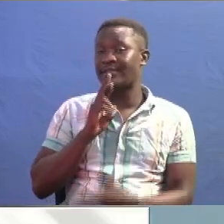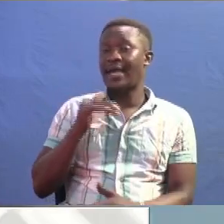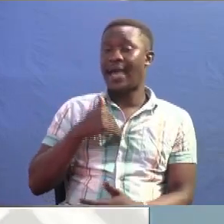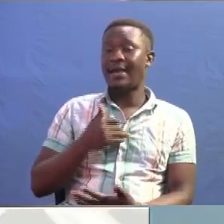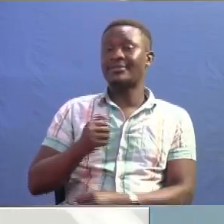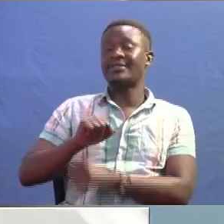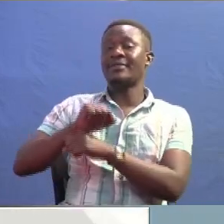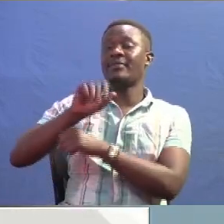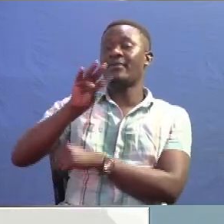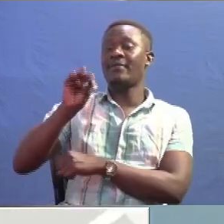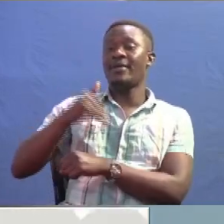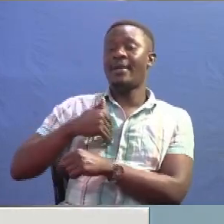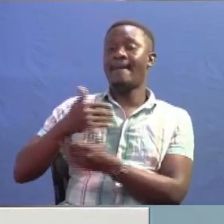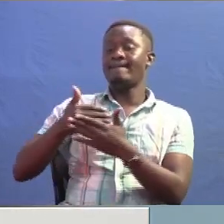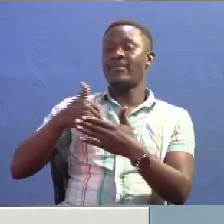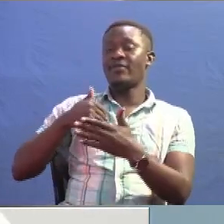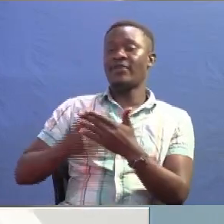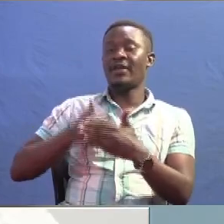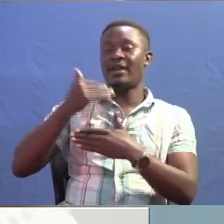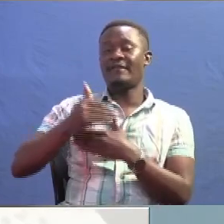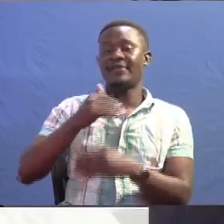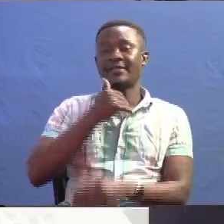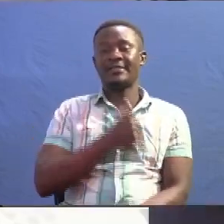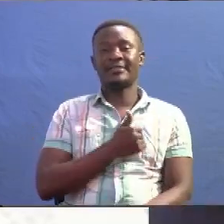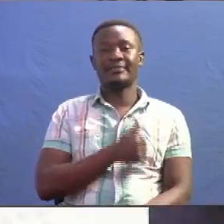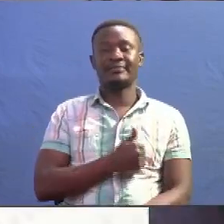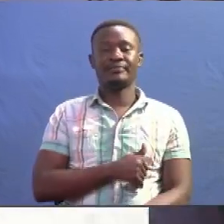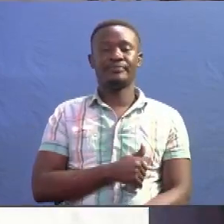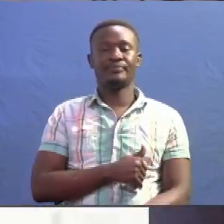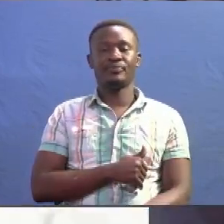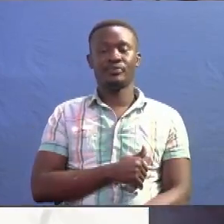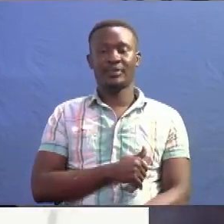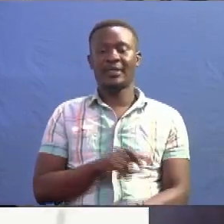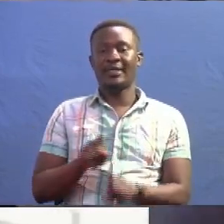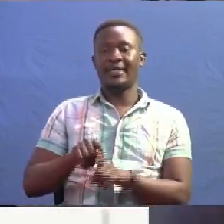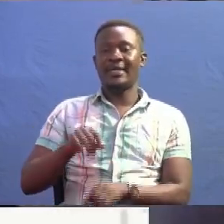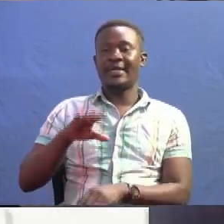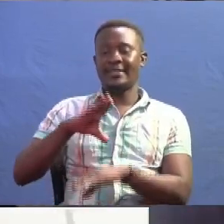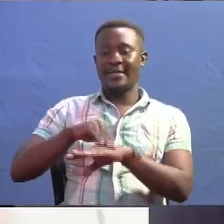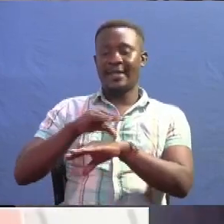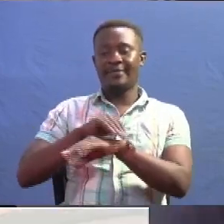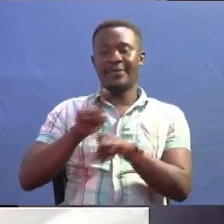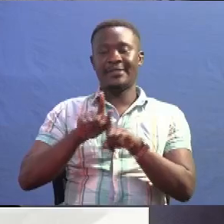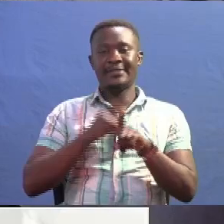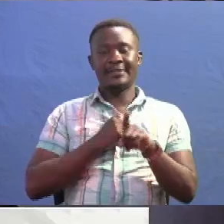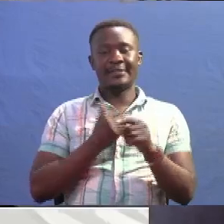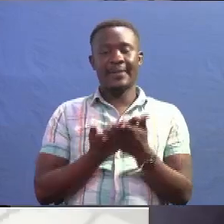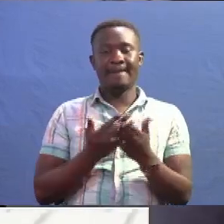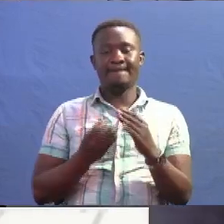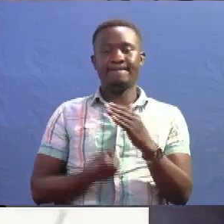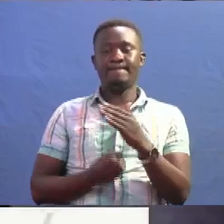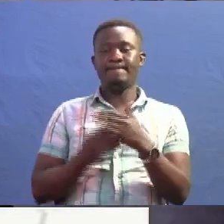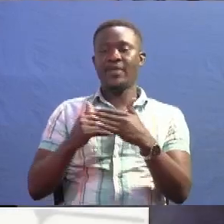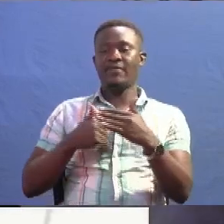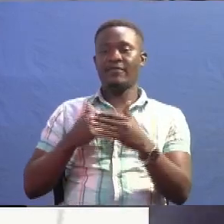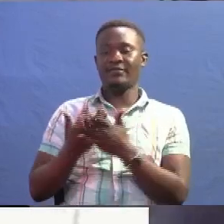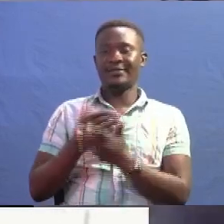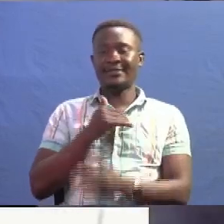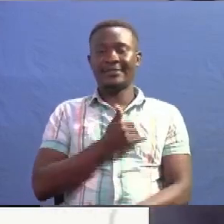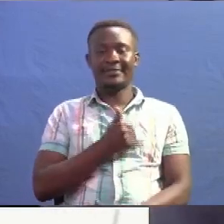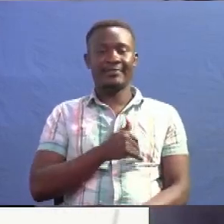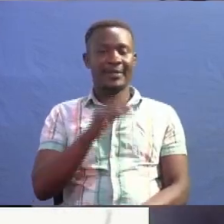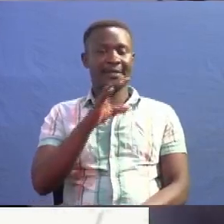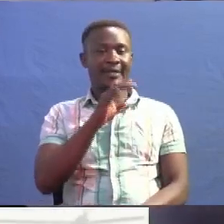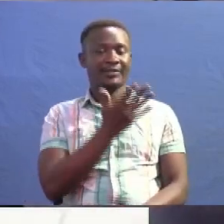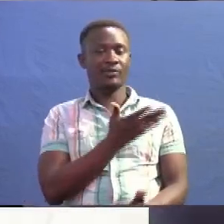support them before and after surgery. Therapy is also part of the treatment plan before and after surgery. In the case